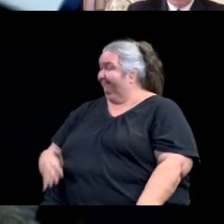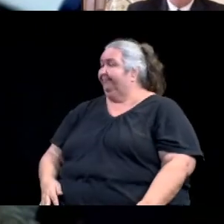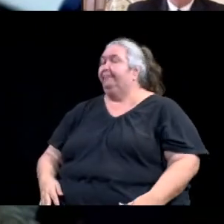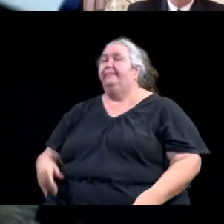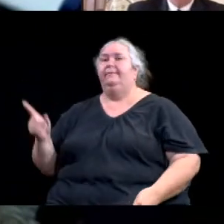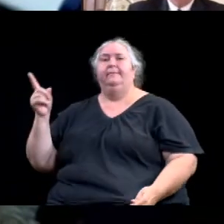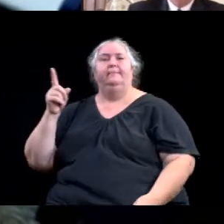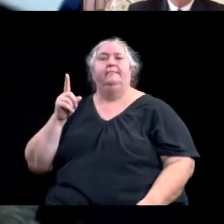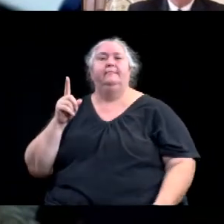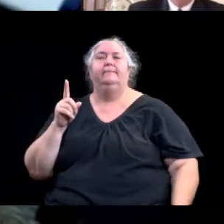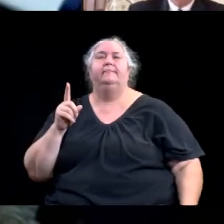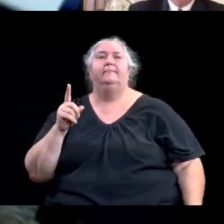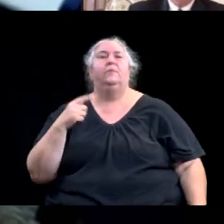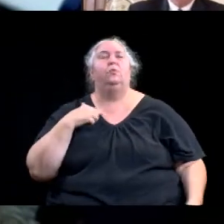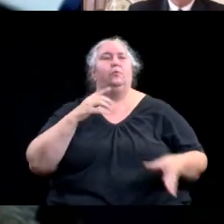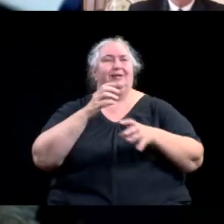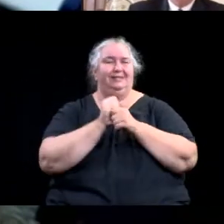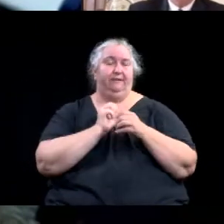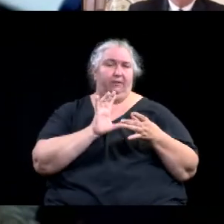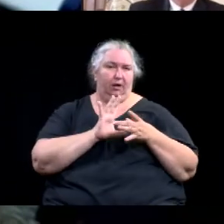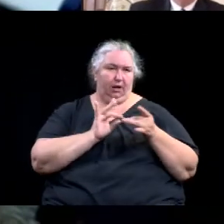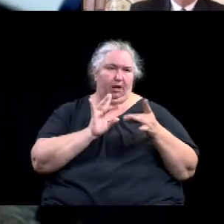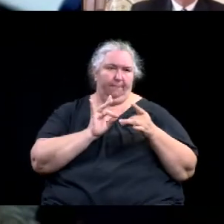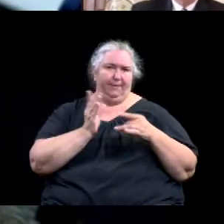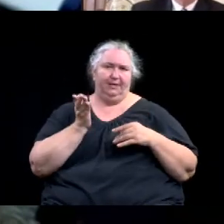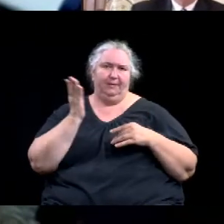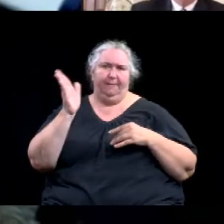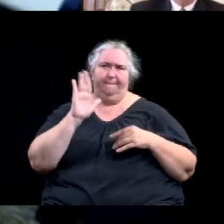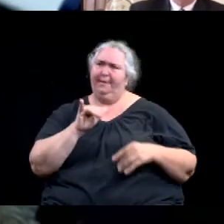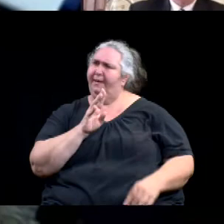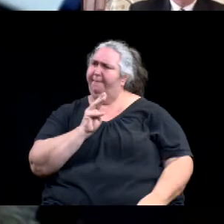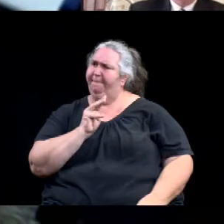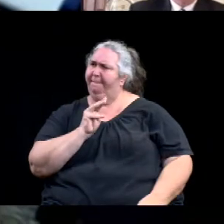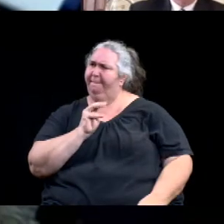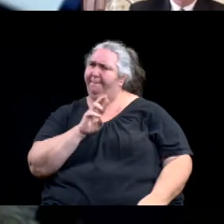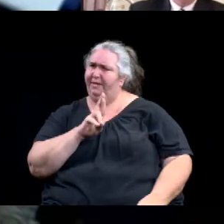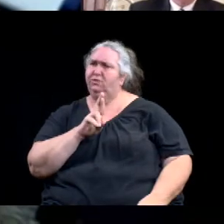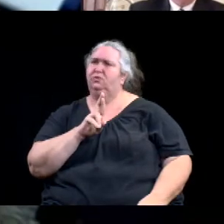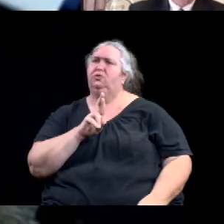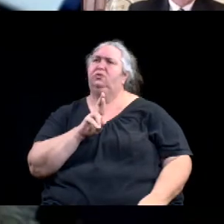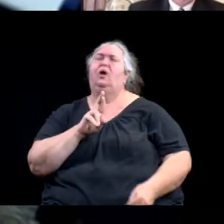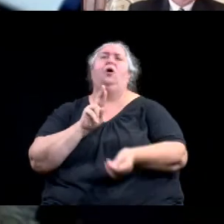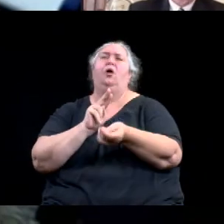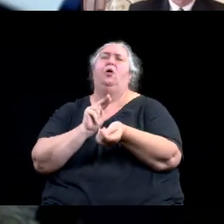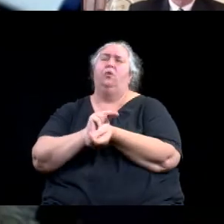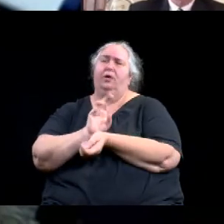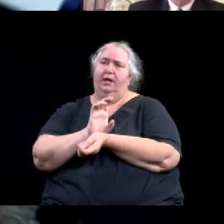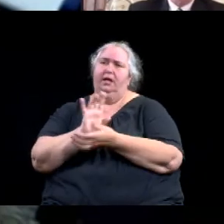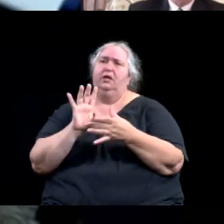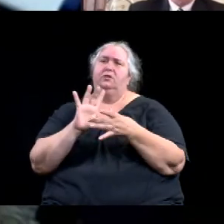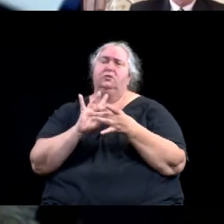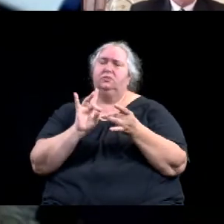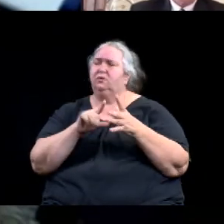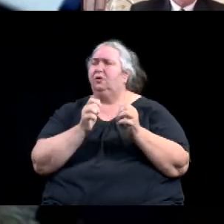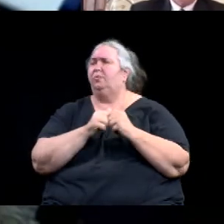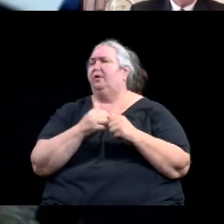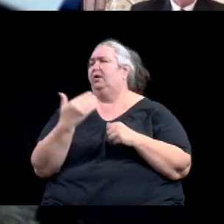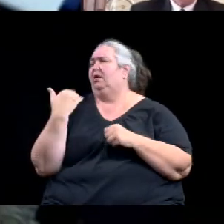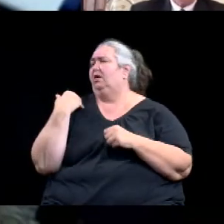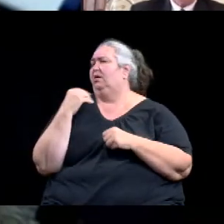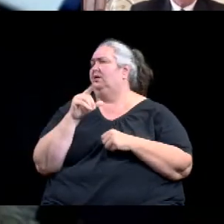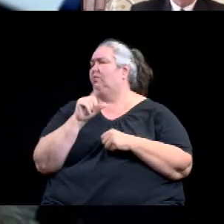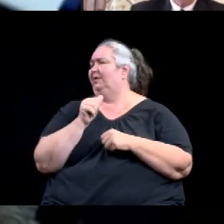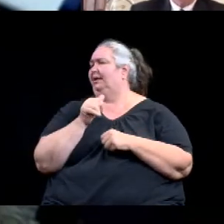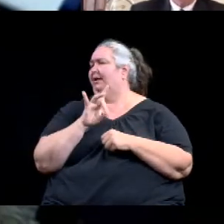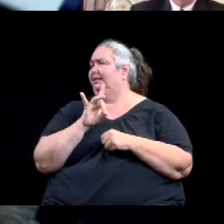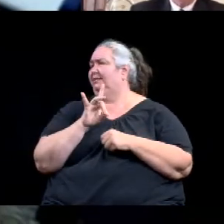starts with, since early 2018, we have focused on the city's response to the climate crisis in terms of mitigation, primarily the increased use of